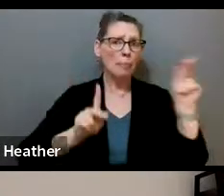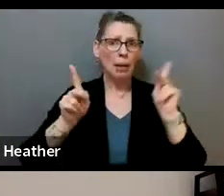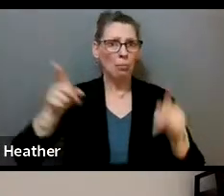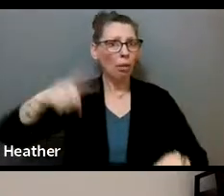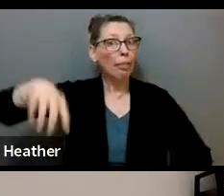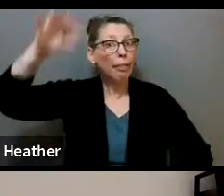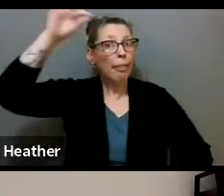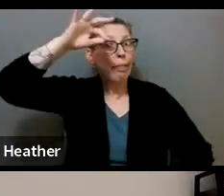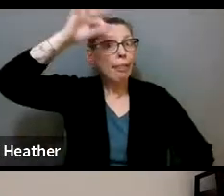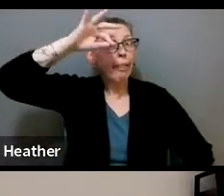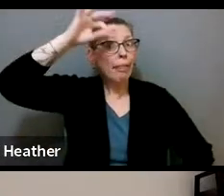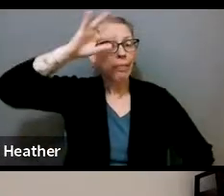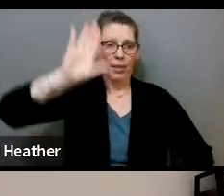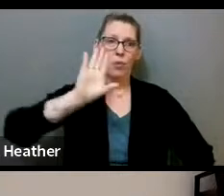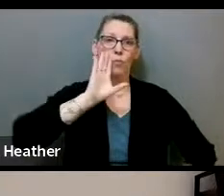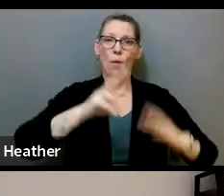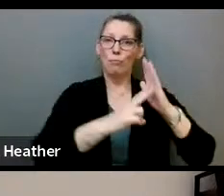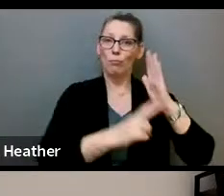replace the bridge?